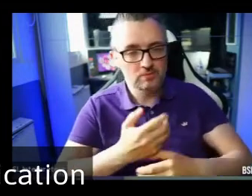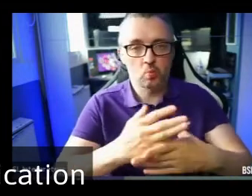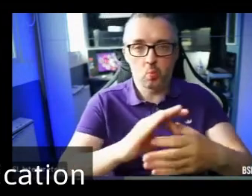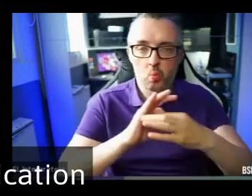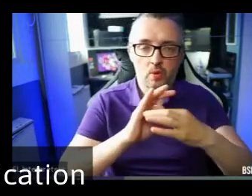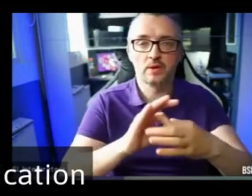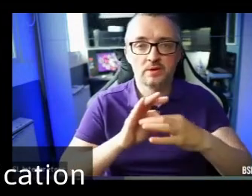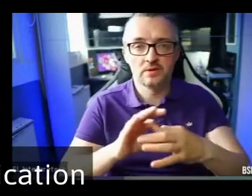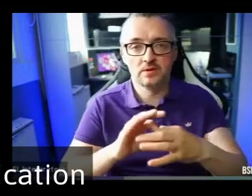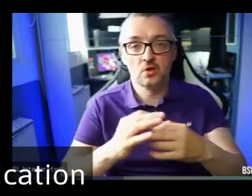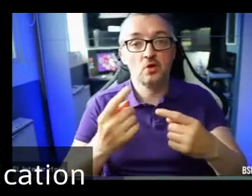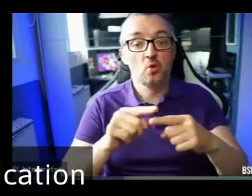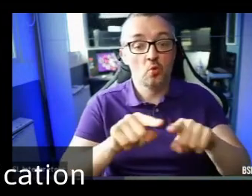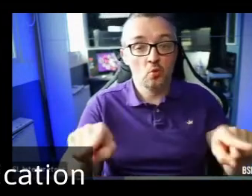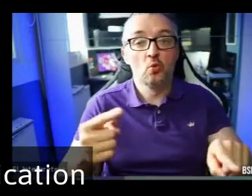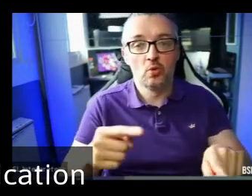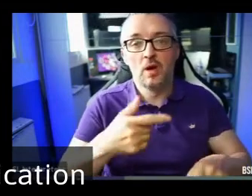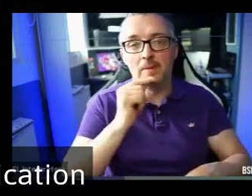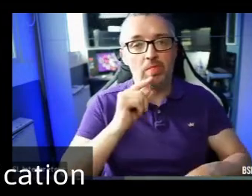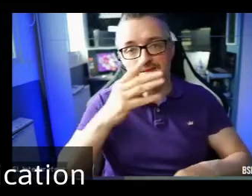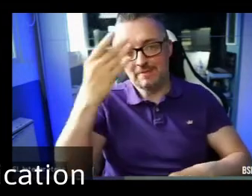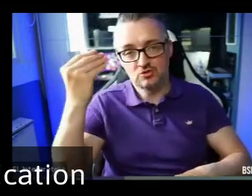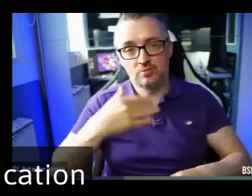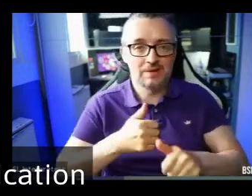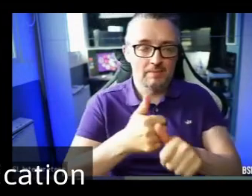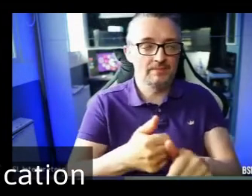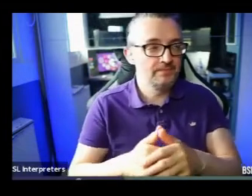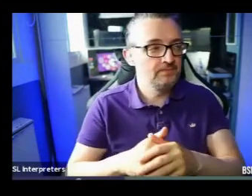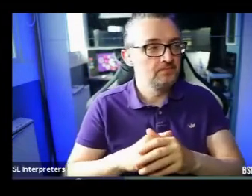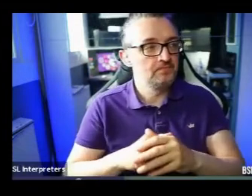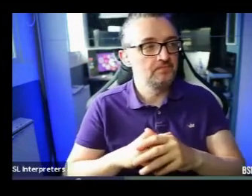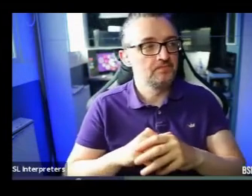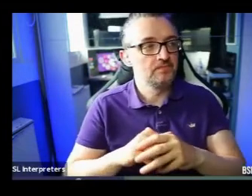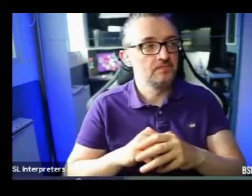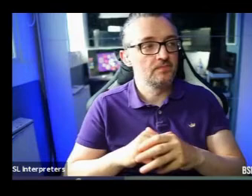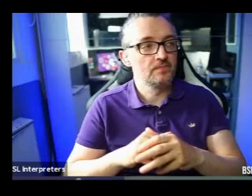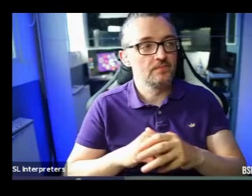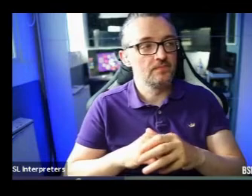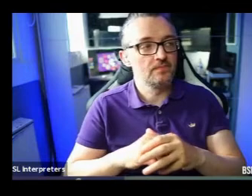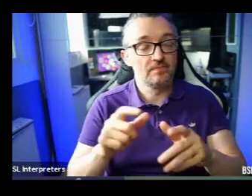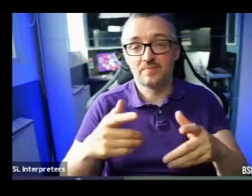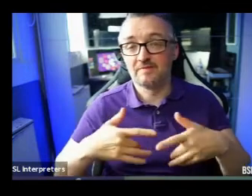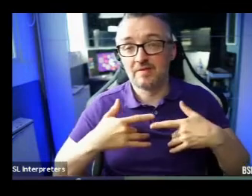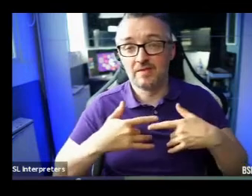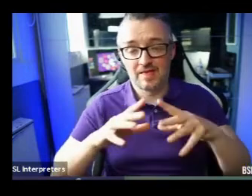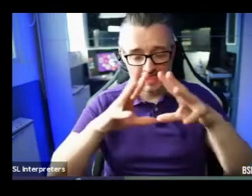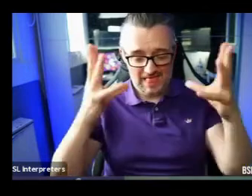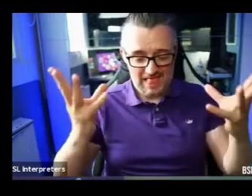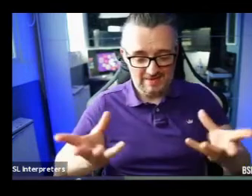level of commitment and dedication to people living with dementia. You would think that given all of